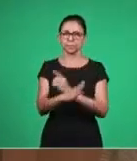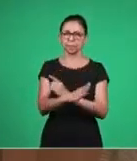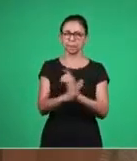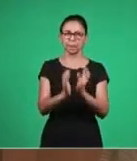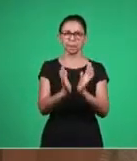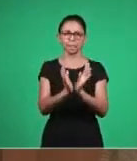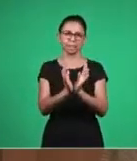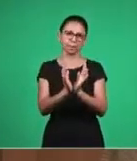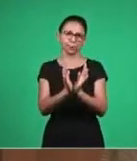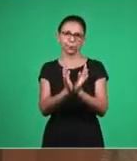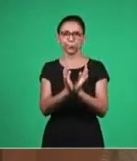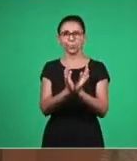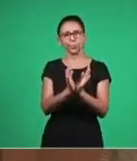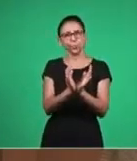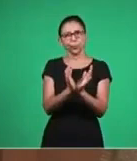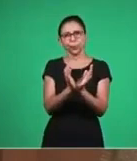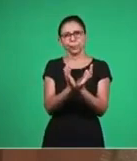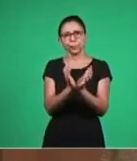we're gonna transmit